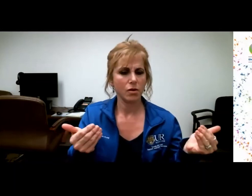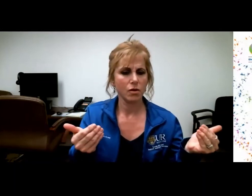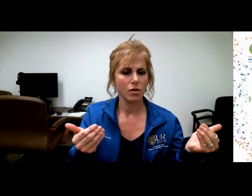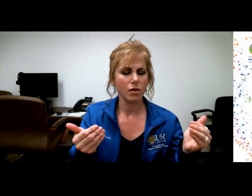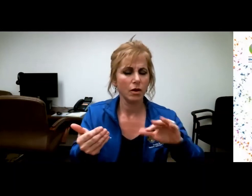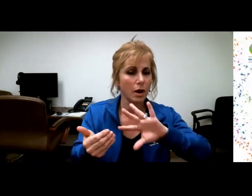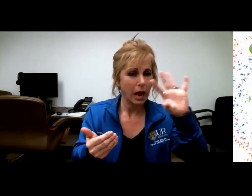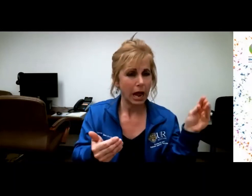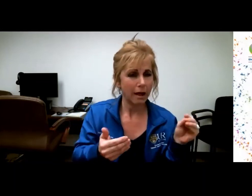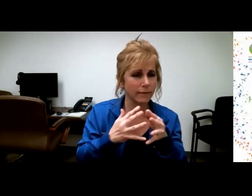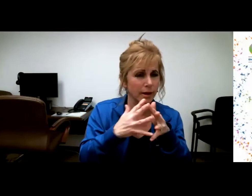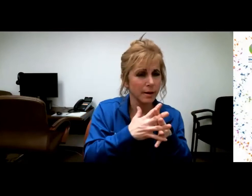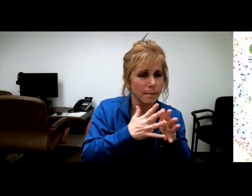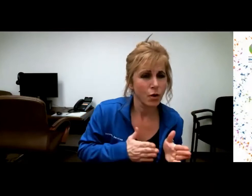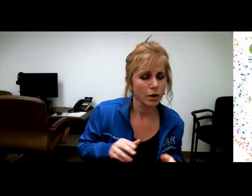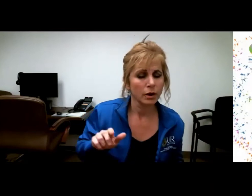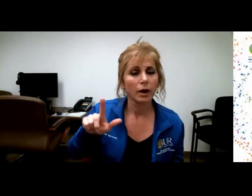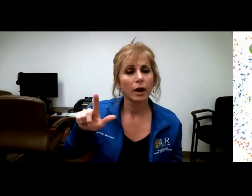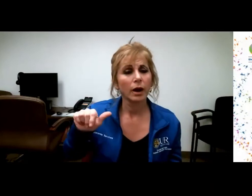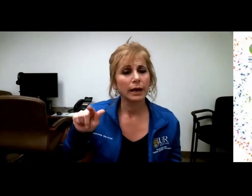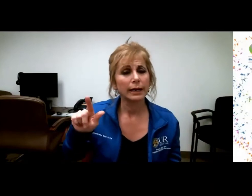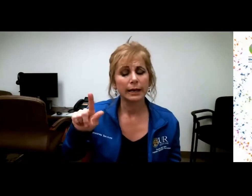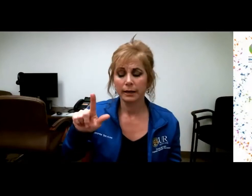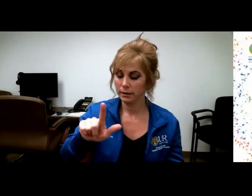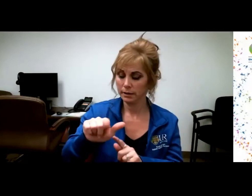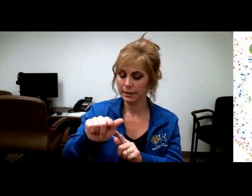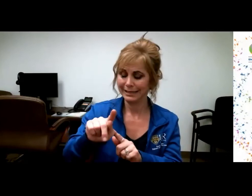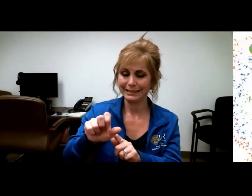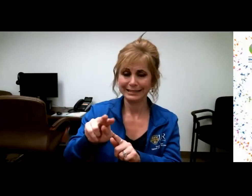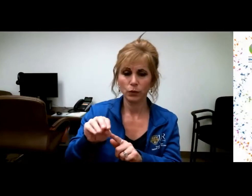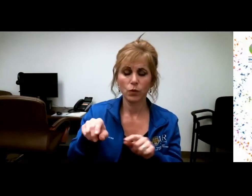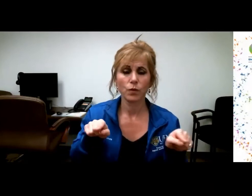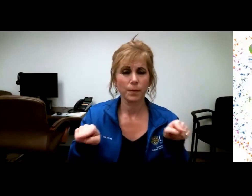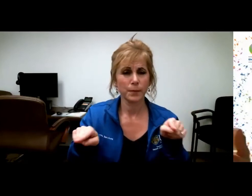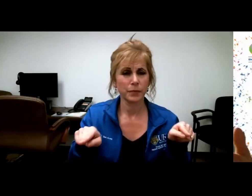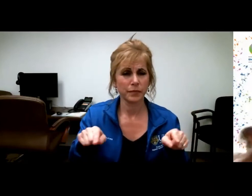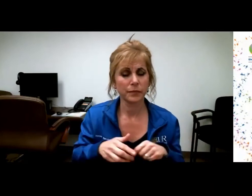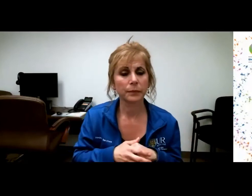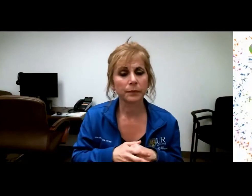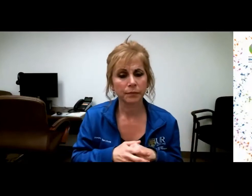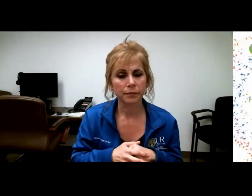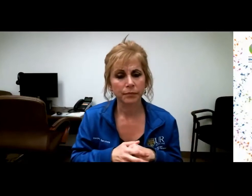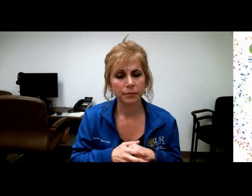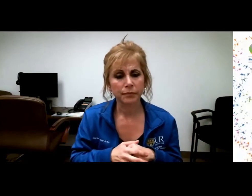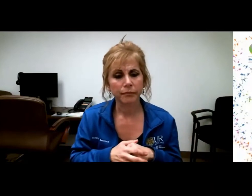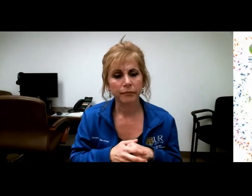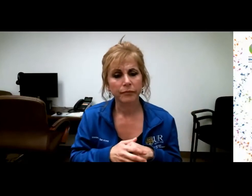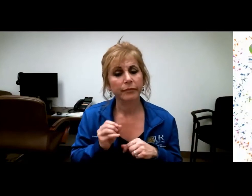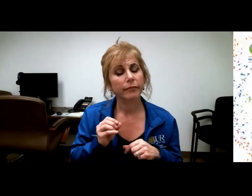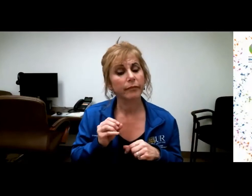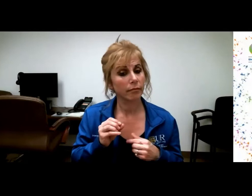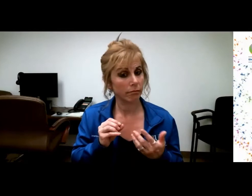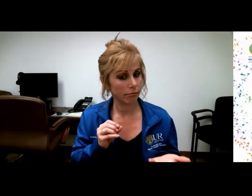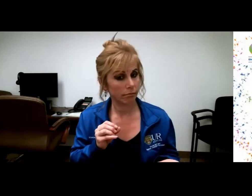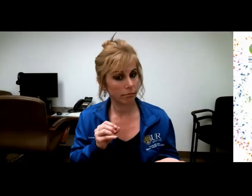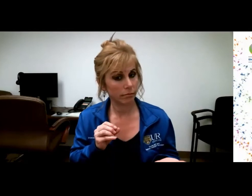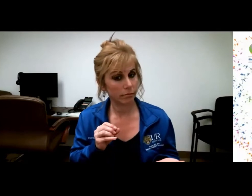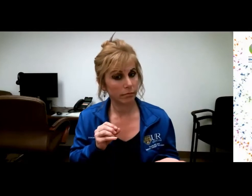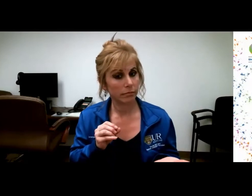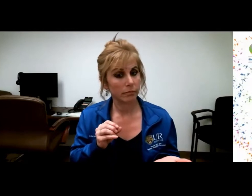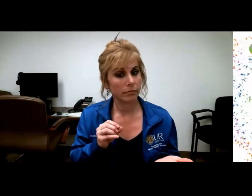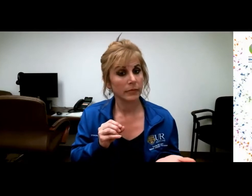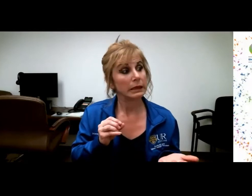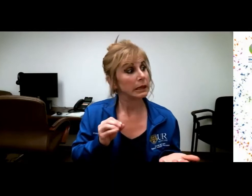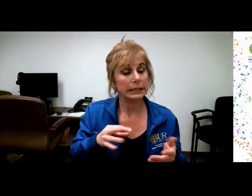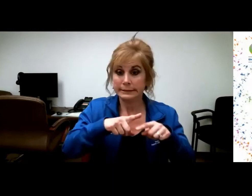If you look at cancer mortality, for example, on average, and socioeconomic